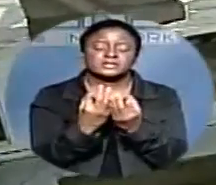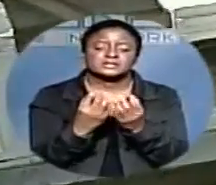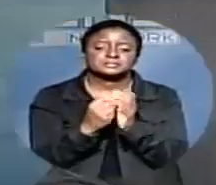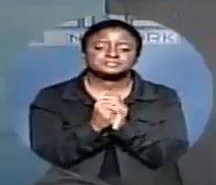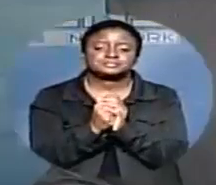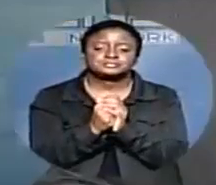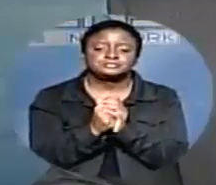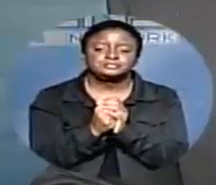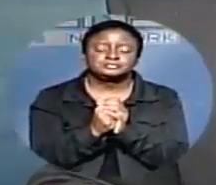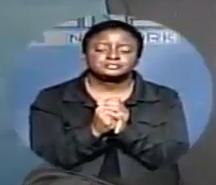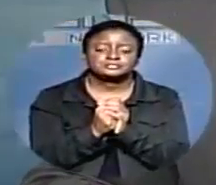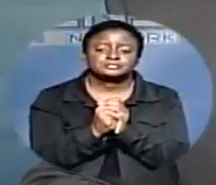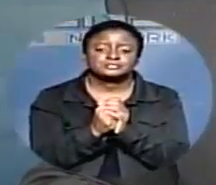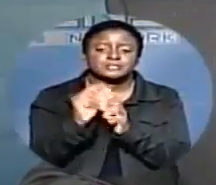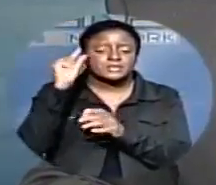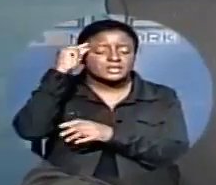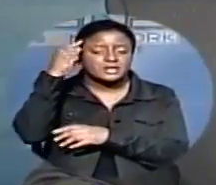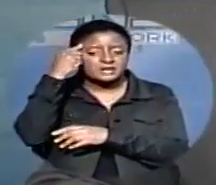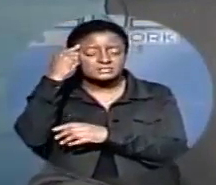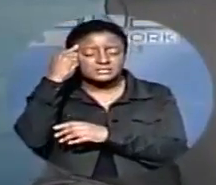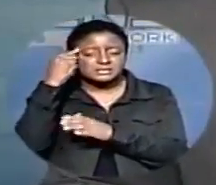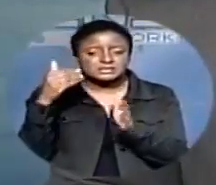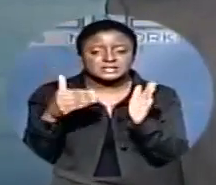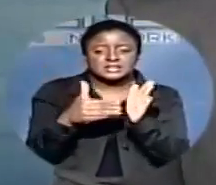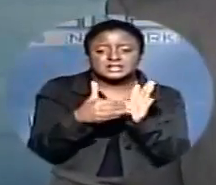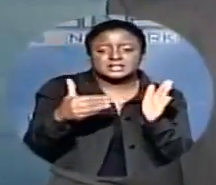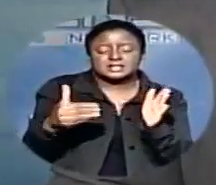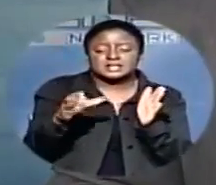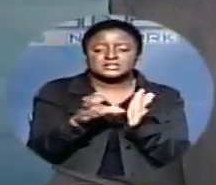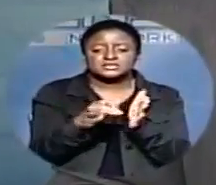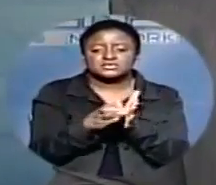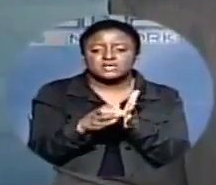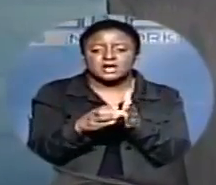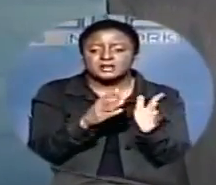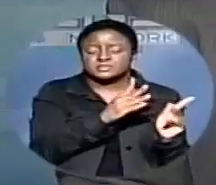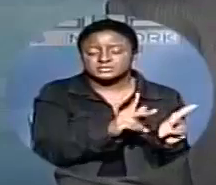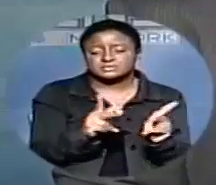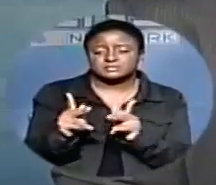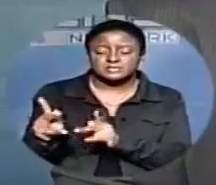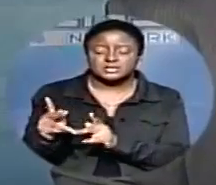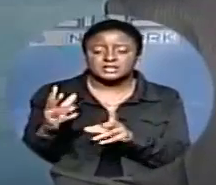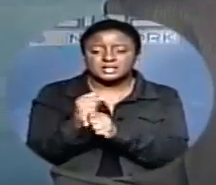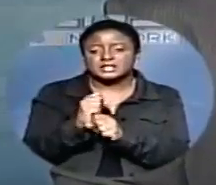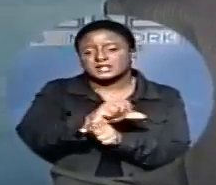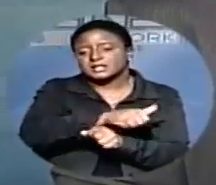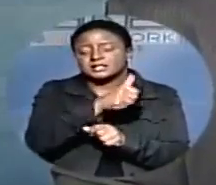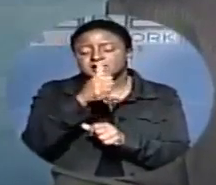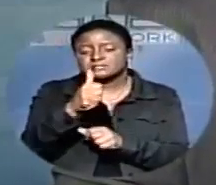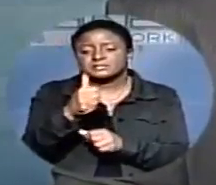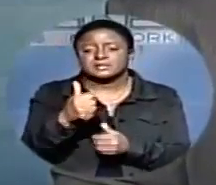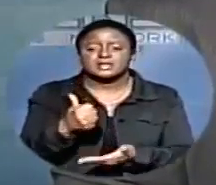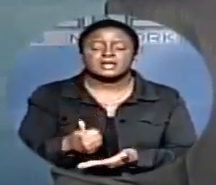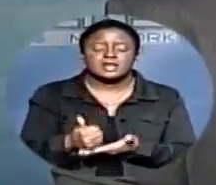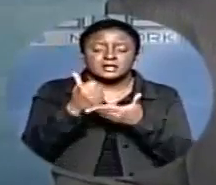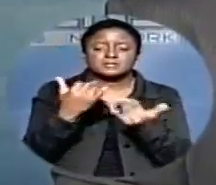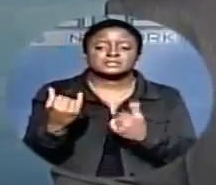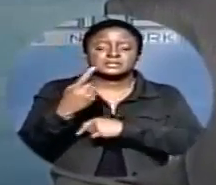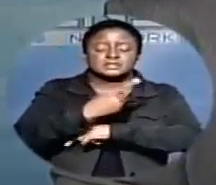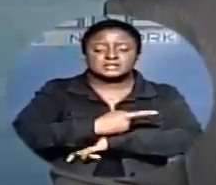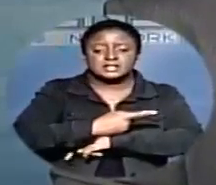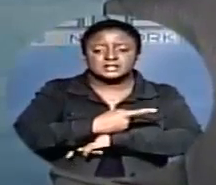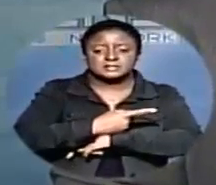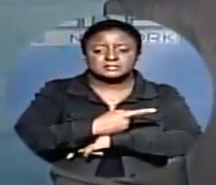resources. Well, the government's anti-crime strategy getting another boost today with the launch of an initiative designed to change inmates